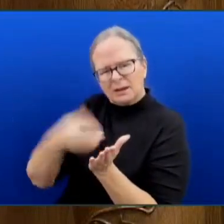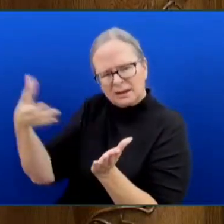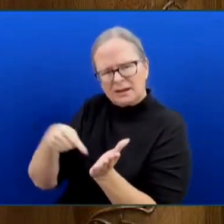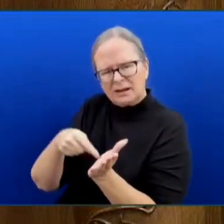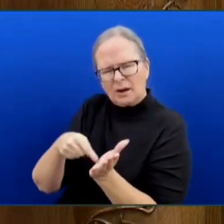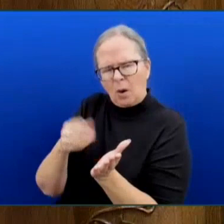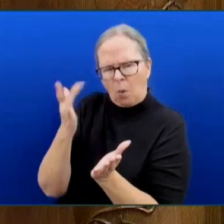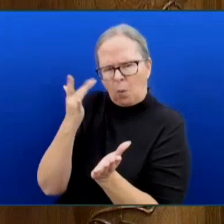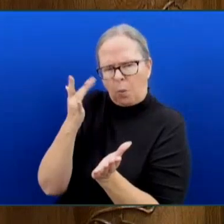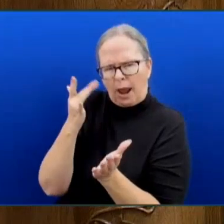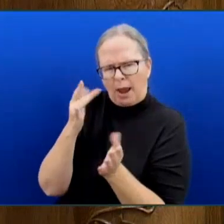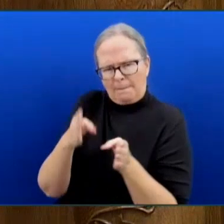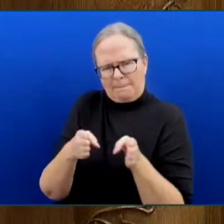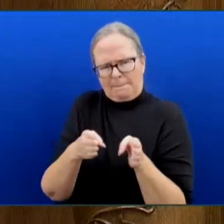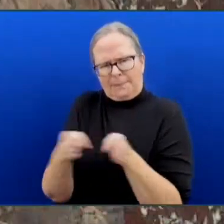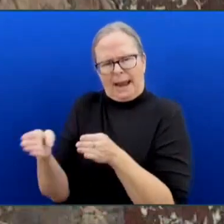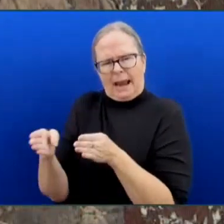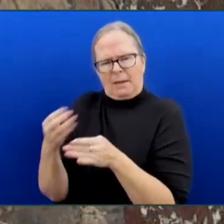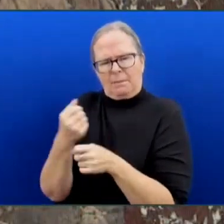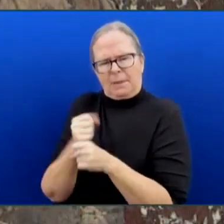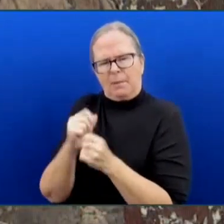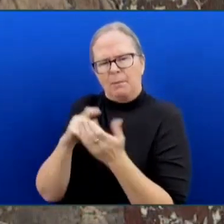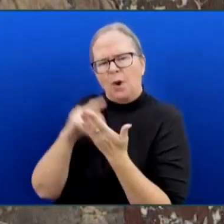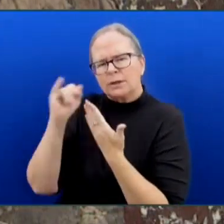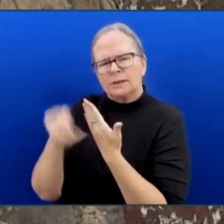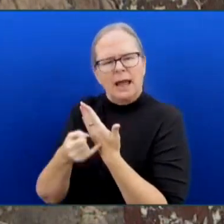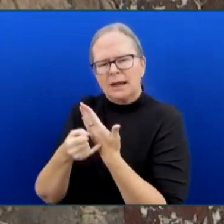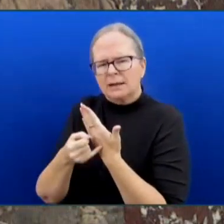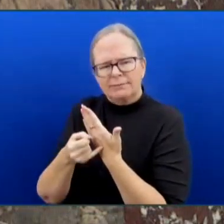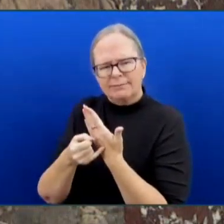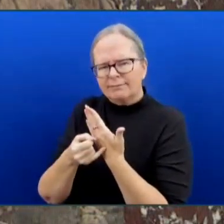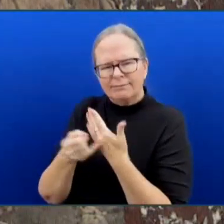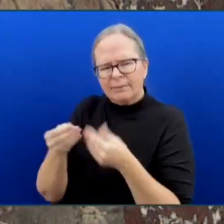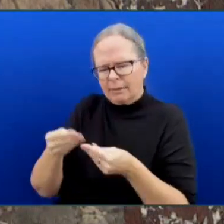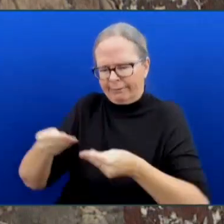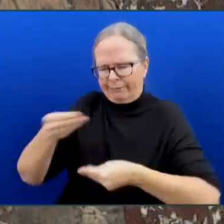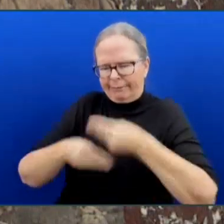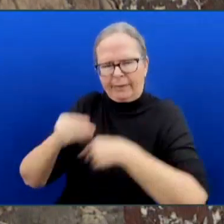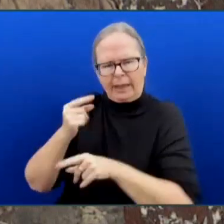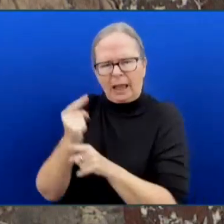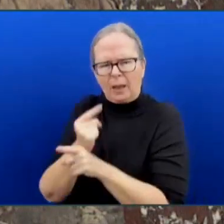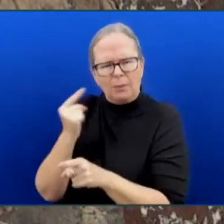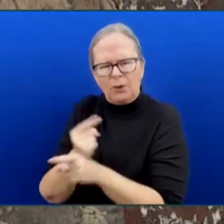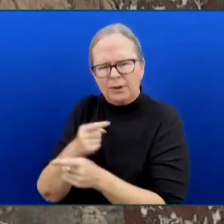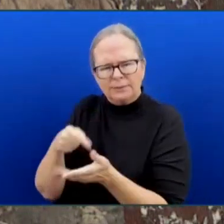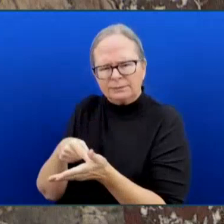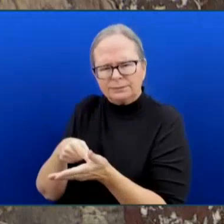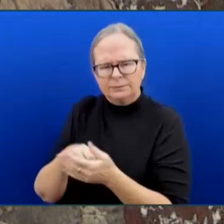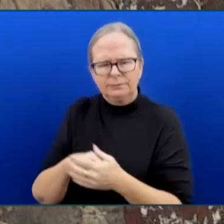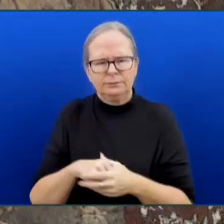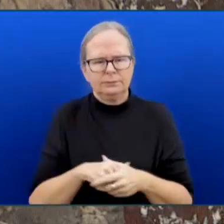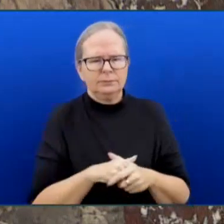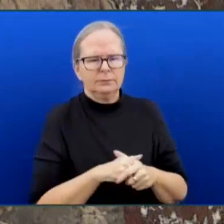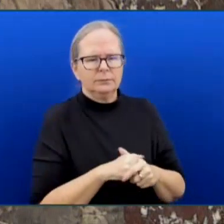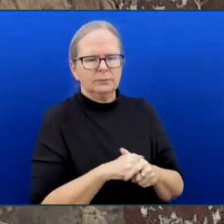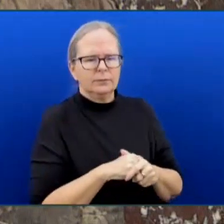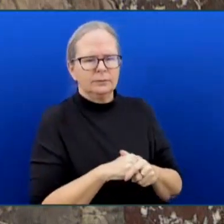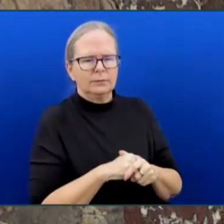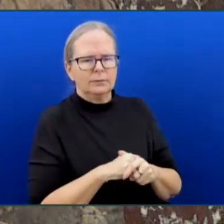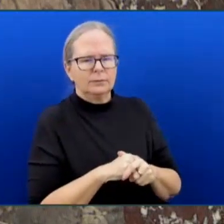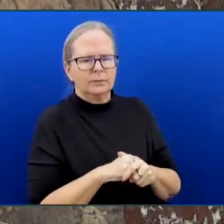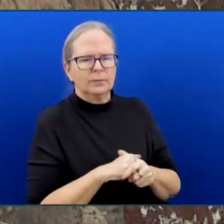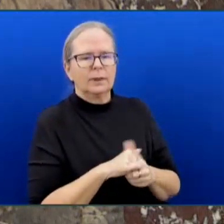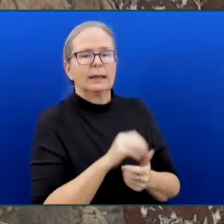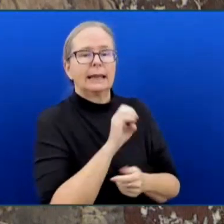Premier. Thank you, Honourable Chair. November 2023, E1 Moly announces a $1 billion battery plant in Maple Ridge, 450 jobs. January